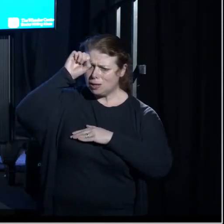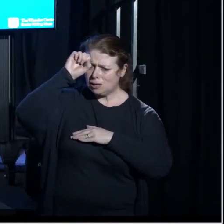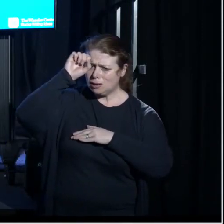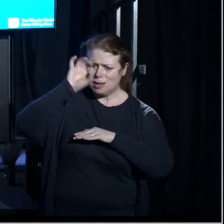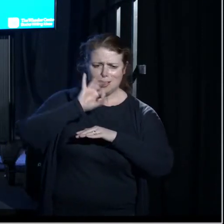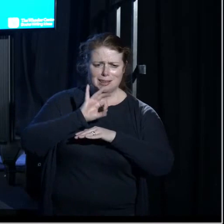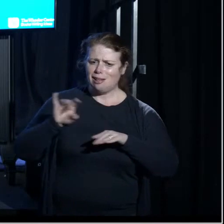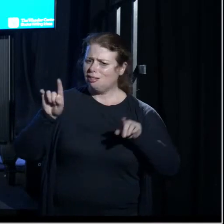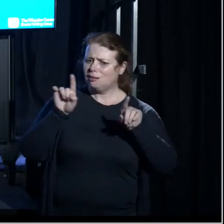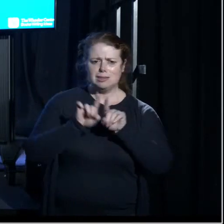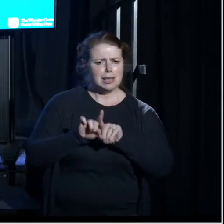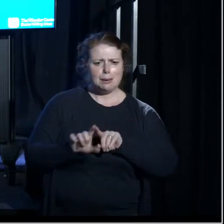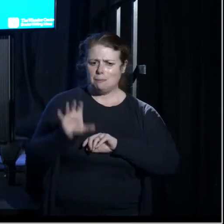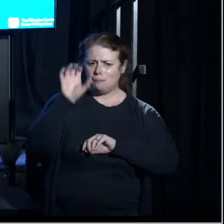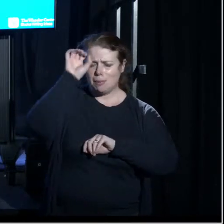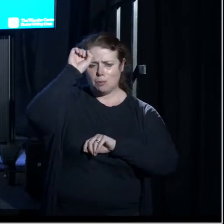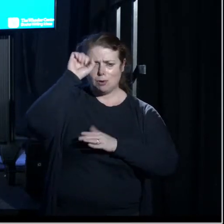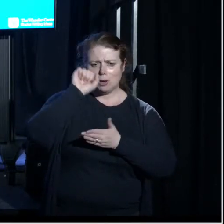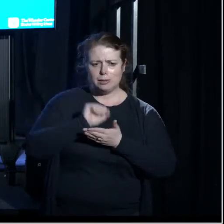is.